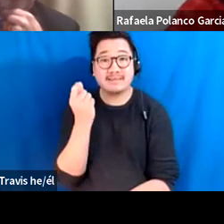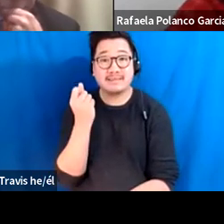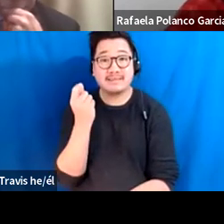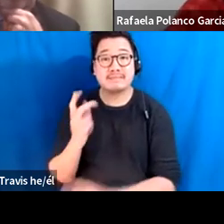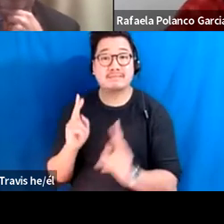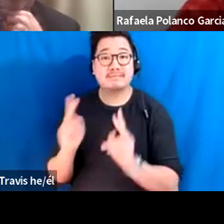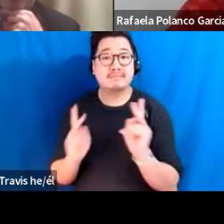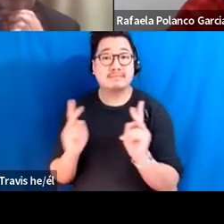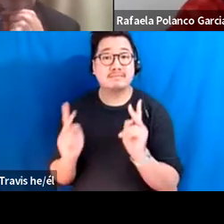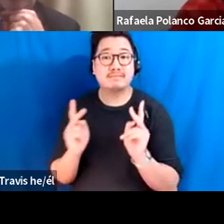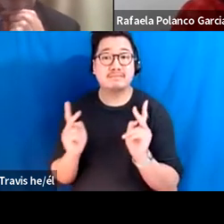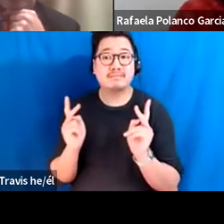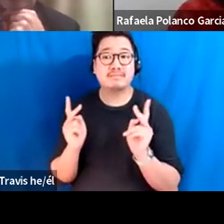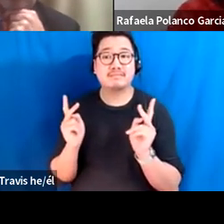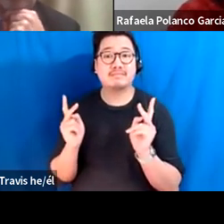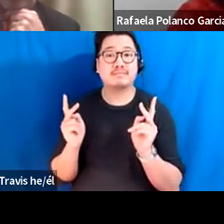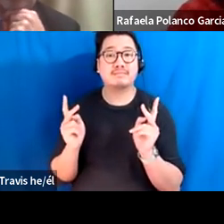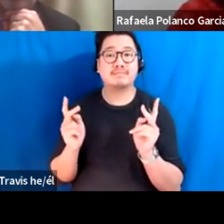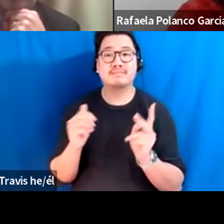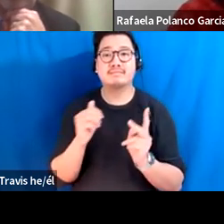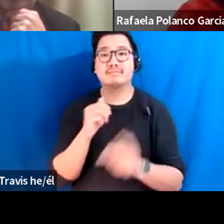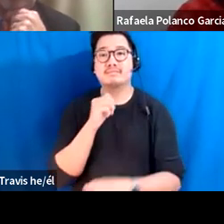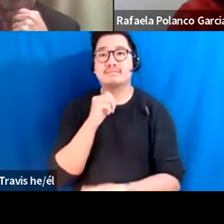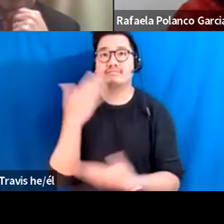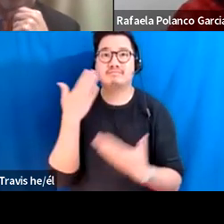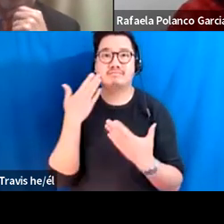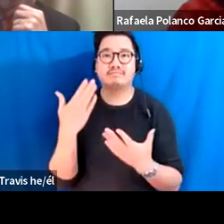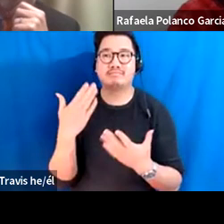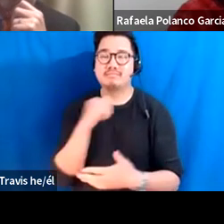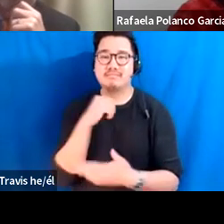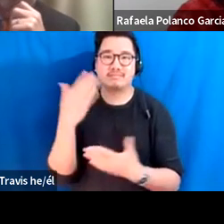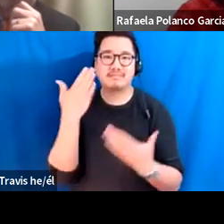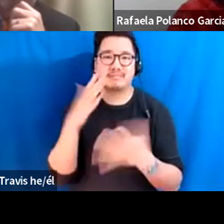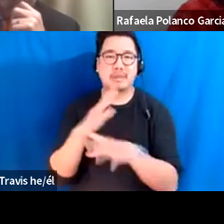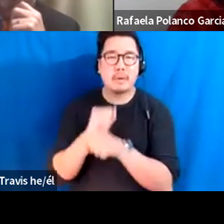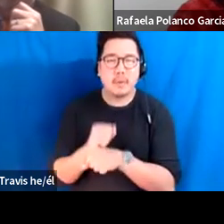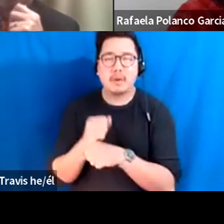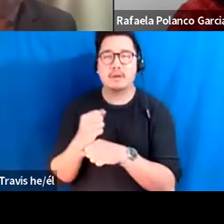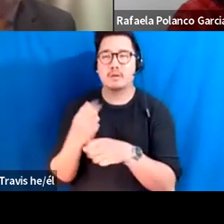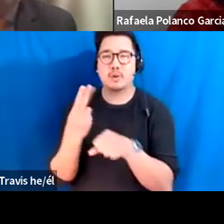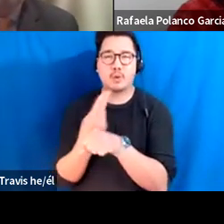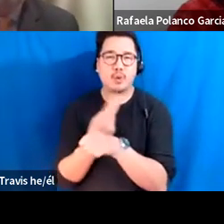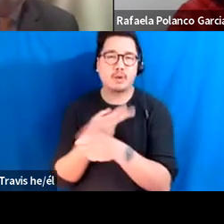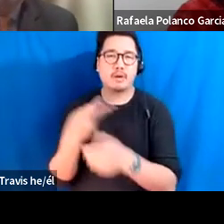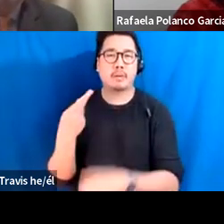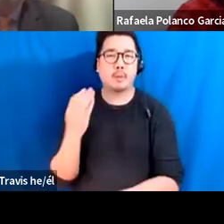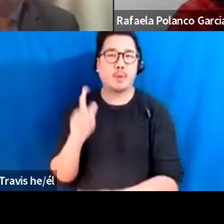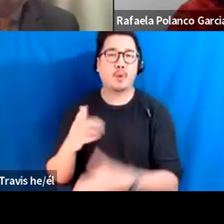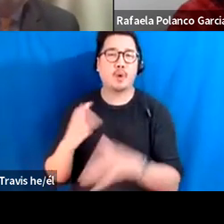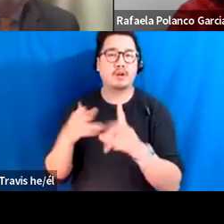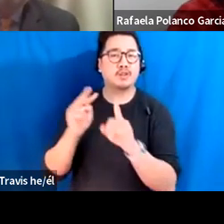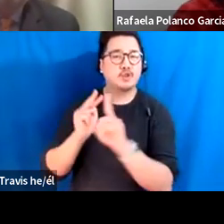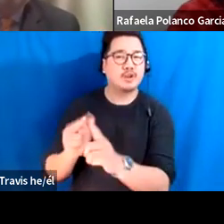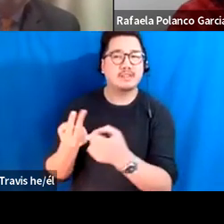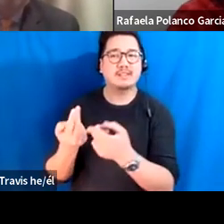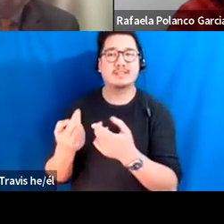around not having pool testing or not having intestines they're not having contact tracing they're used to these mitigation efforts that